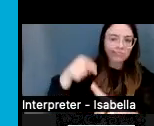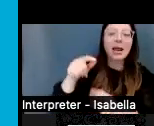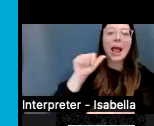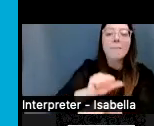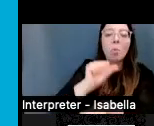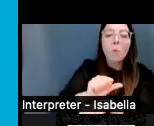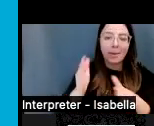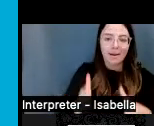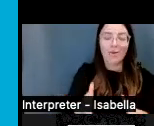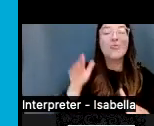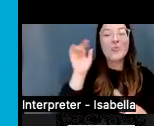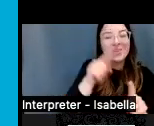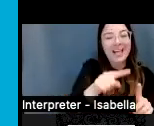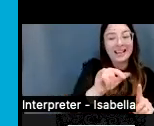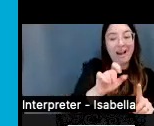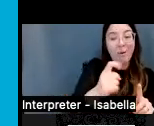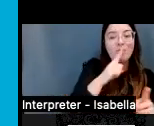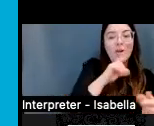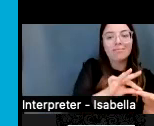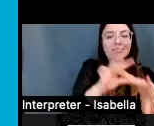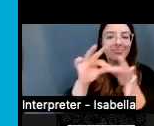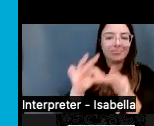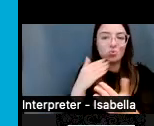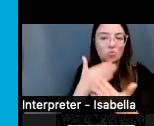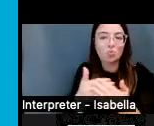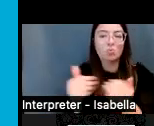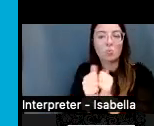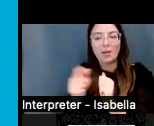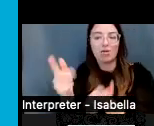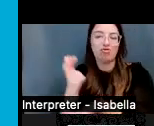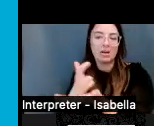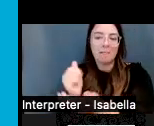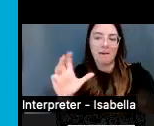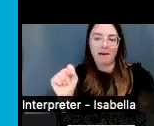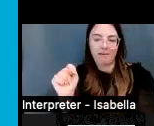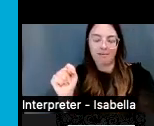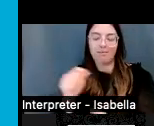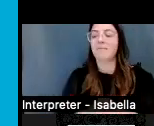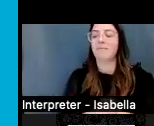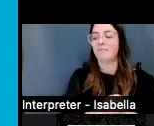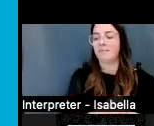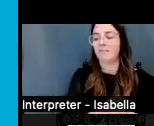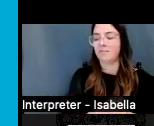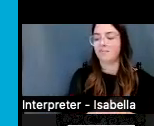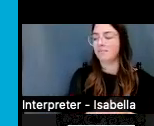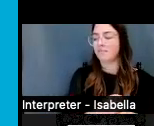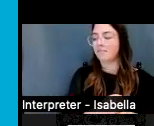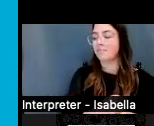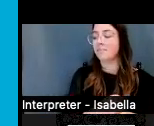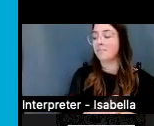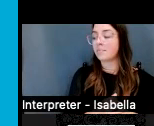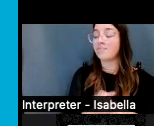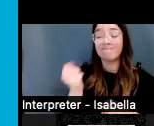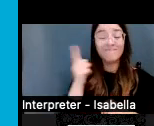Act services and the vocational program, that connection with employment. And the Client Assistance Program exists